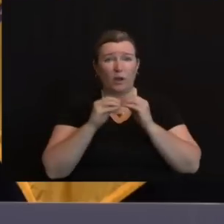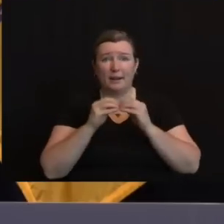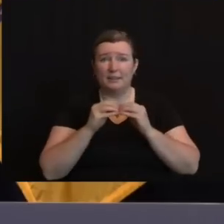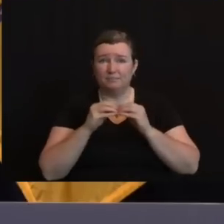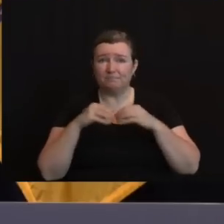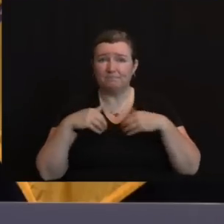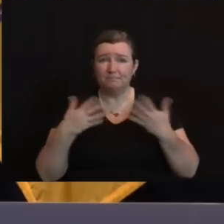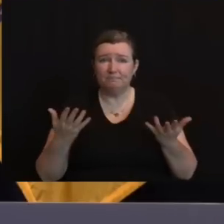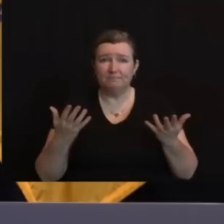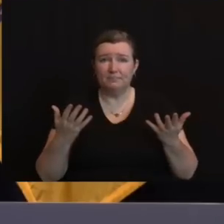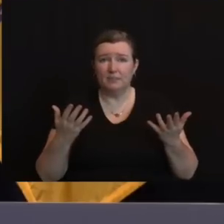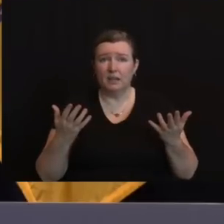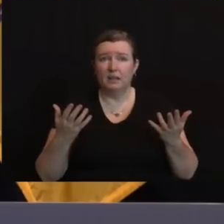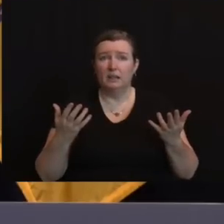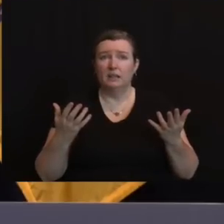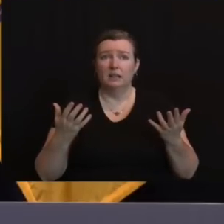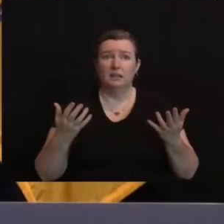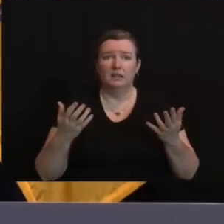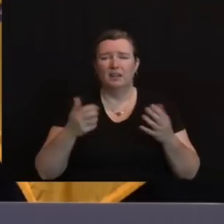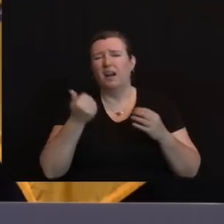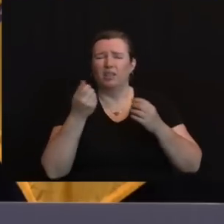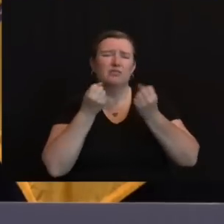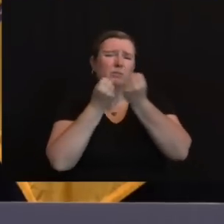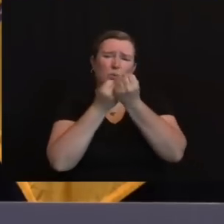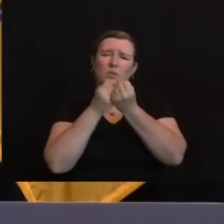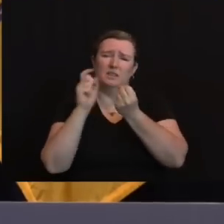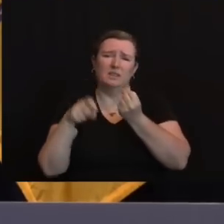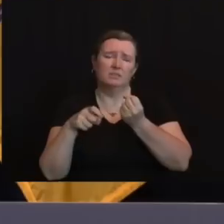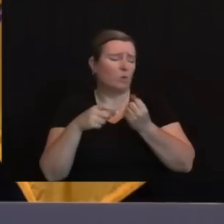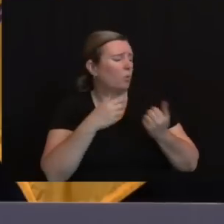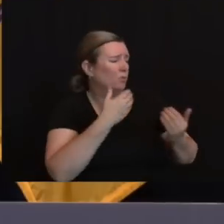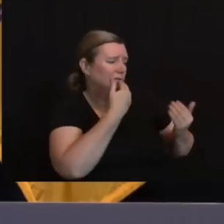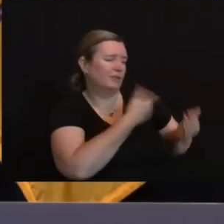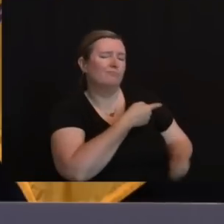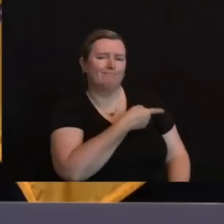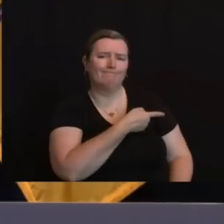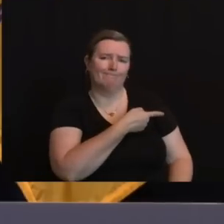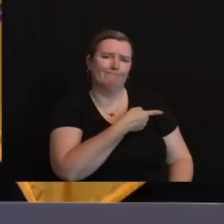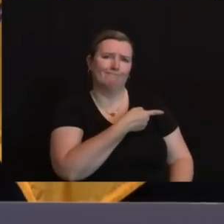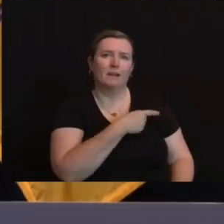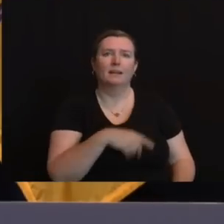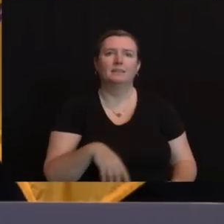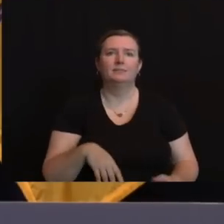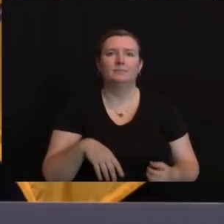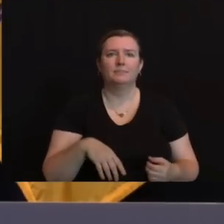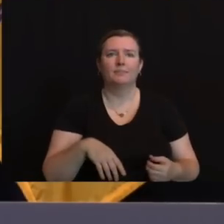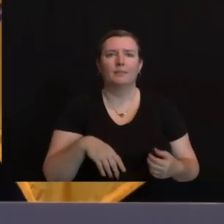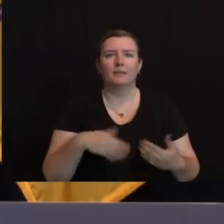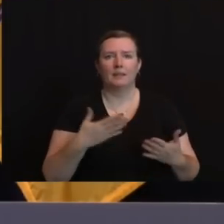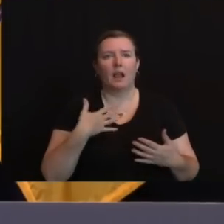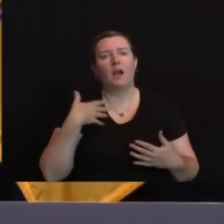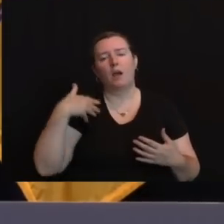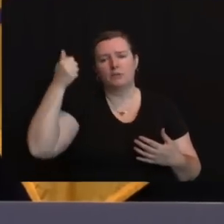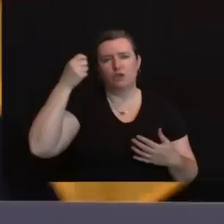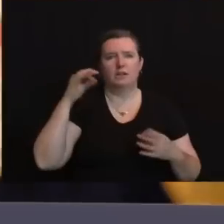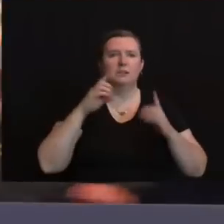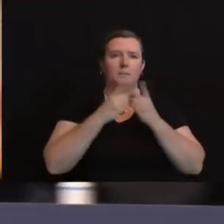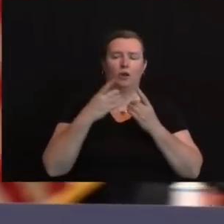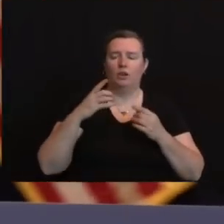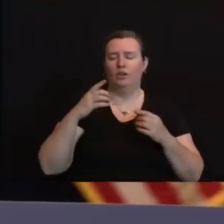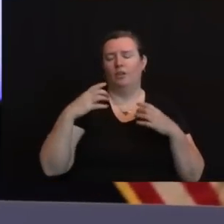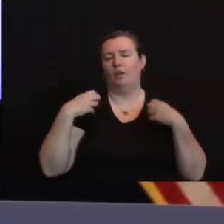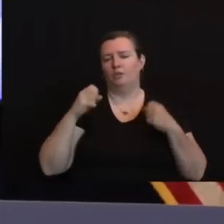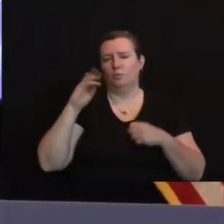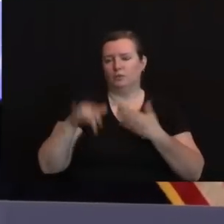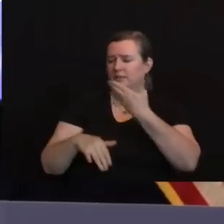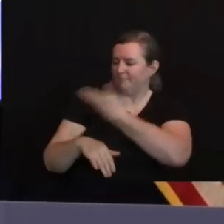fair? All right. Thank you for that. Please help me welcome the woman who needs no introduction, the Commissioner of the Department of Health, Judy Persichilli.